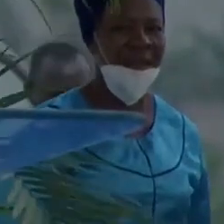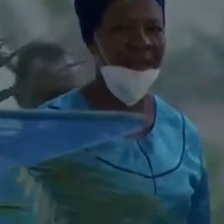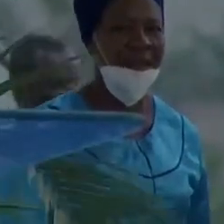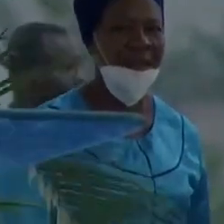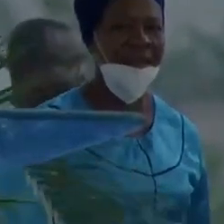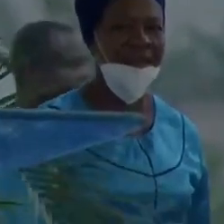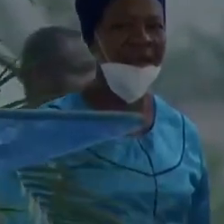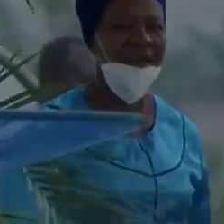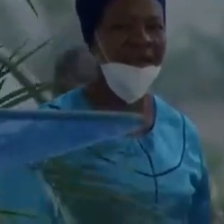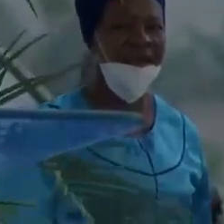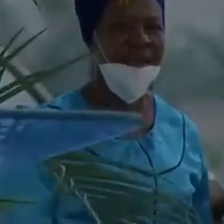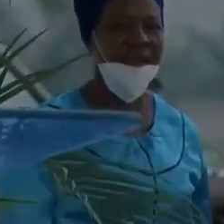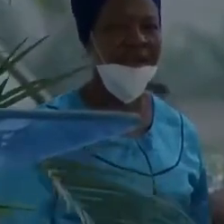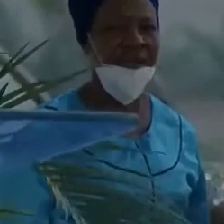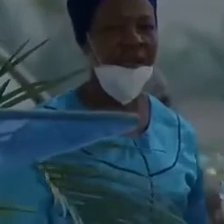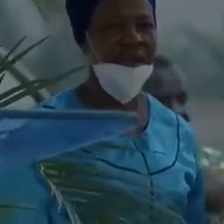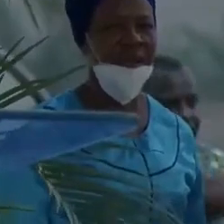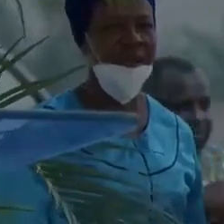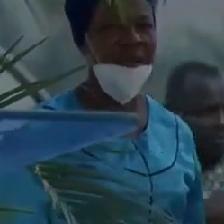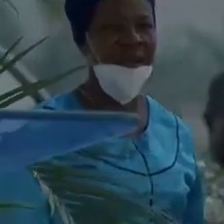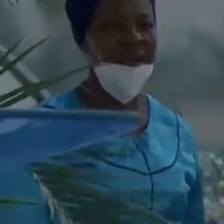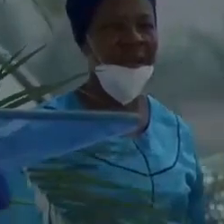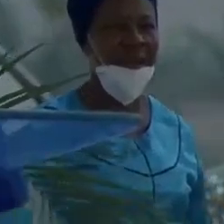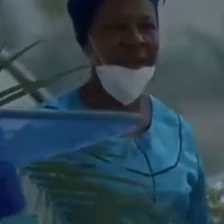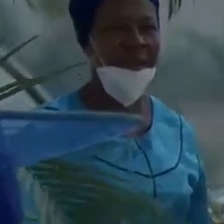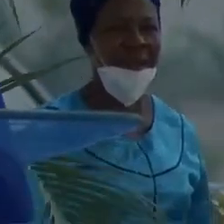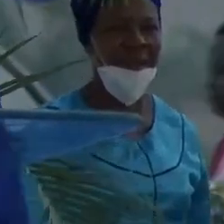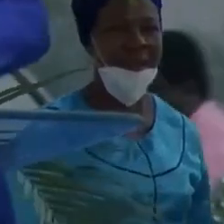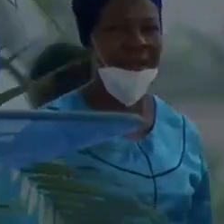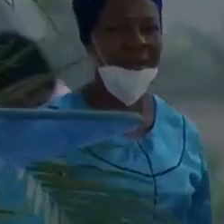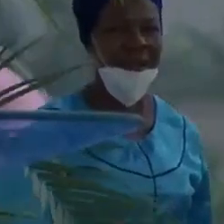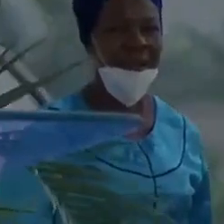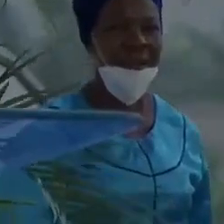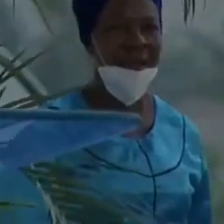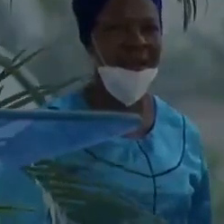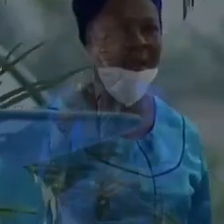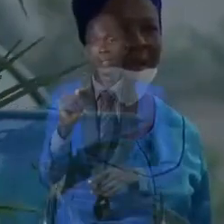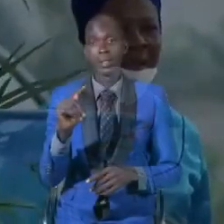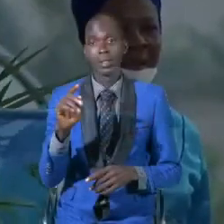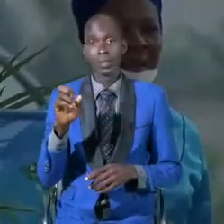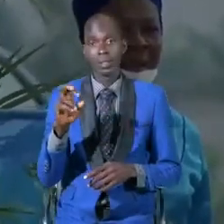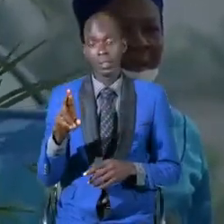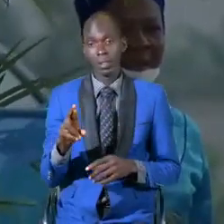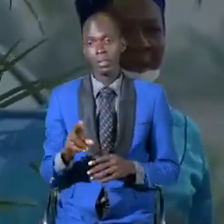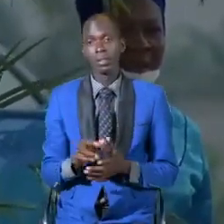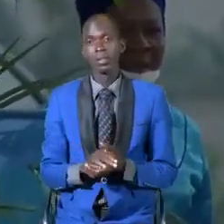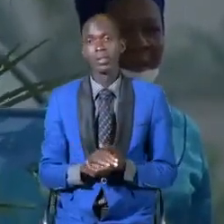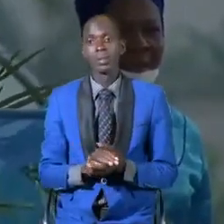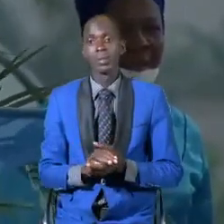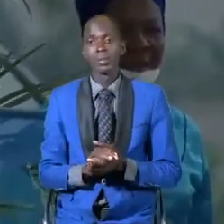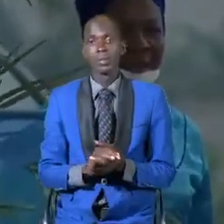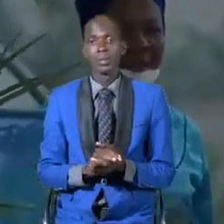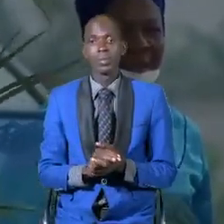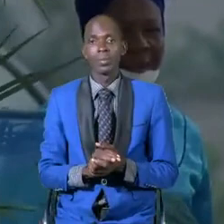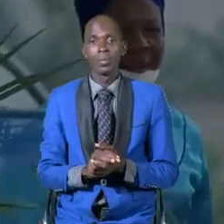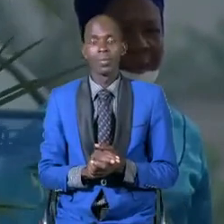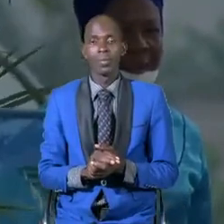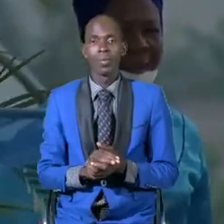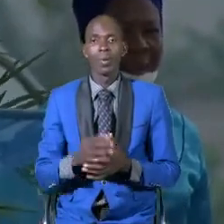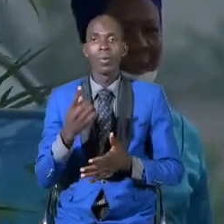how many letters? So you are going to call each letter and I will tell you about the man of God. What is the first